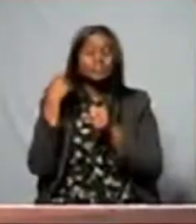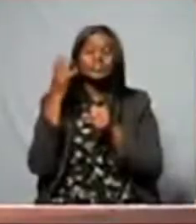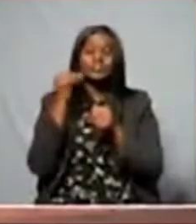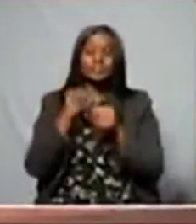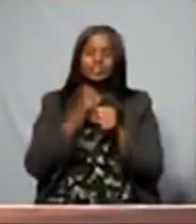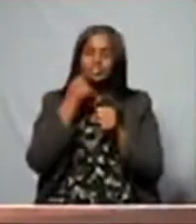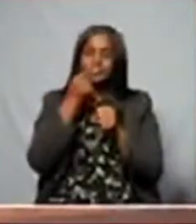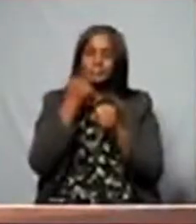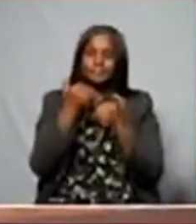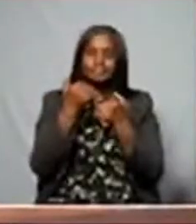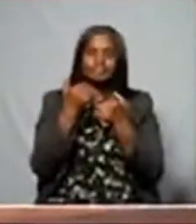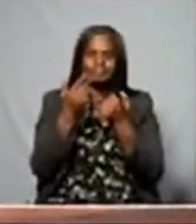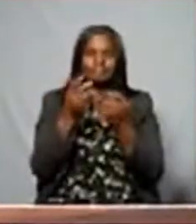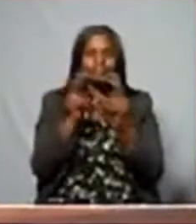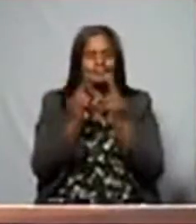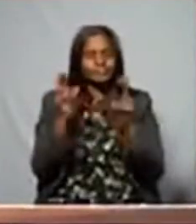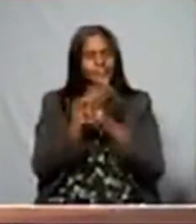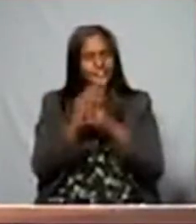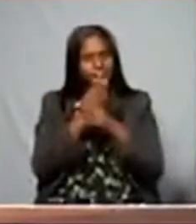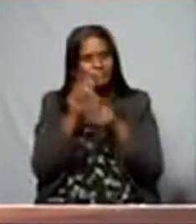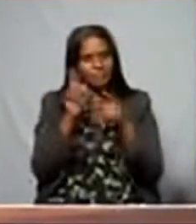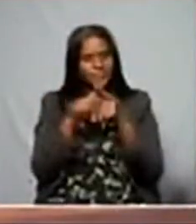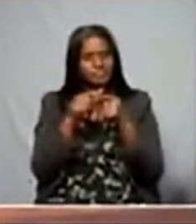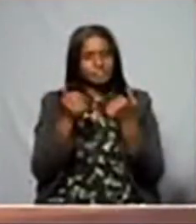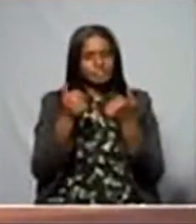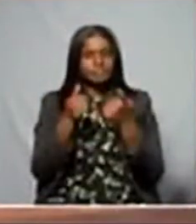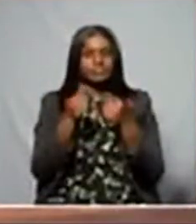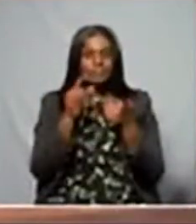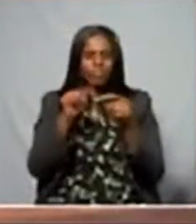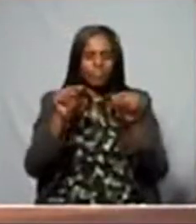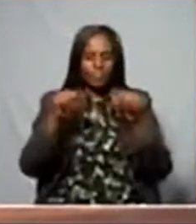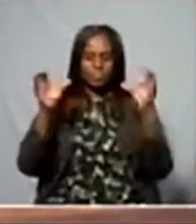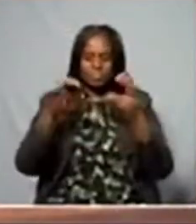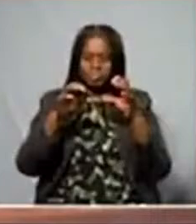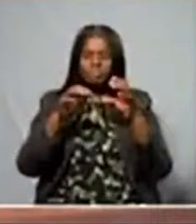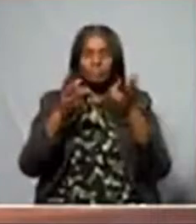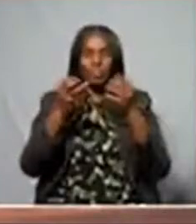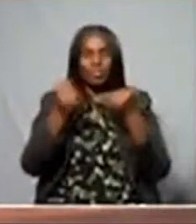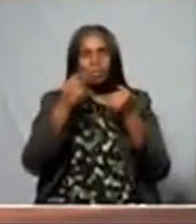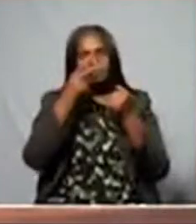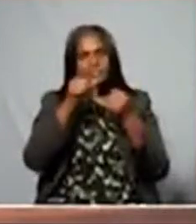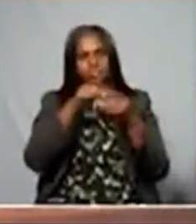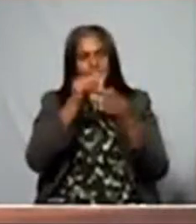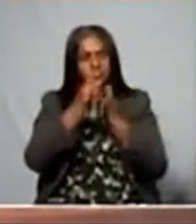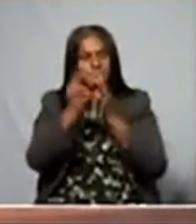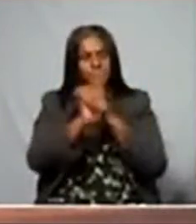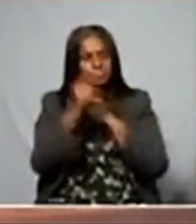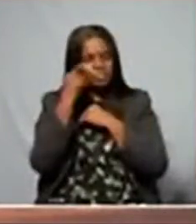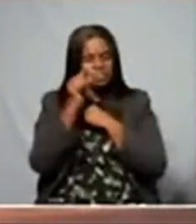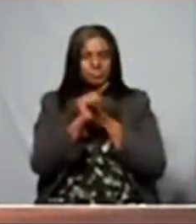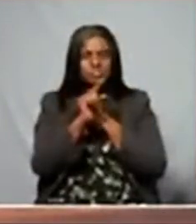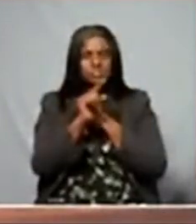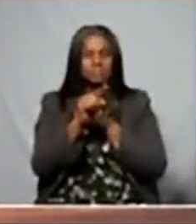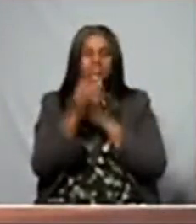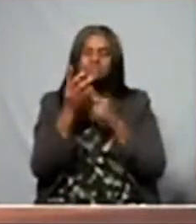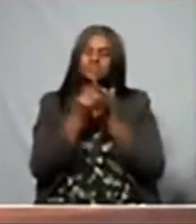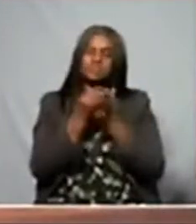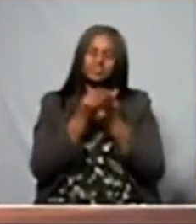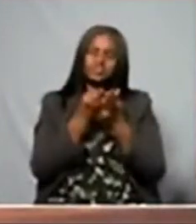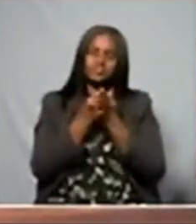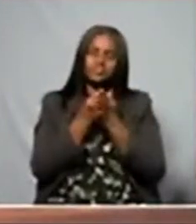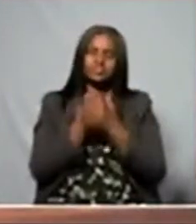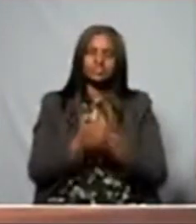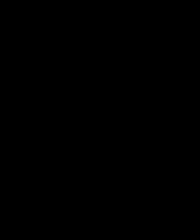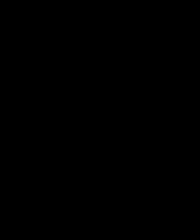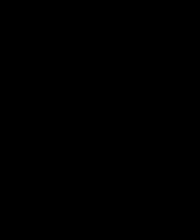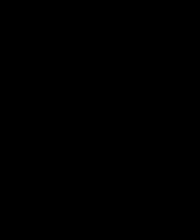are saying we are supposed to be very busy. But at the bottom of it, this committee wants to see the utilization of these funds.